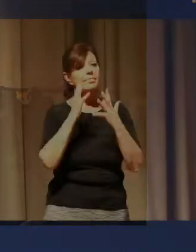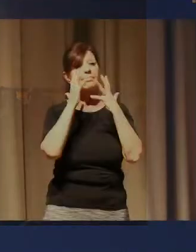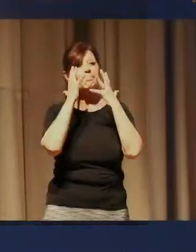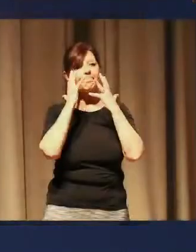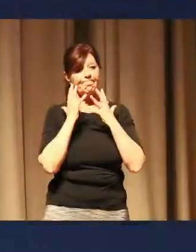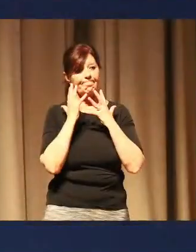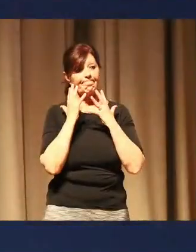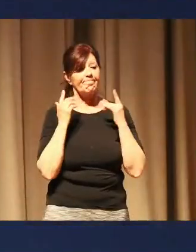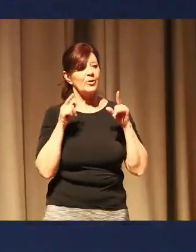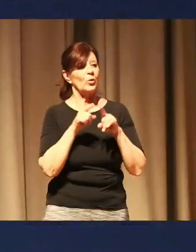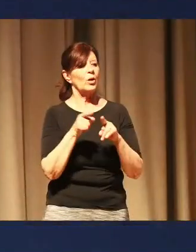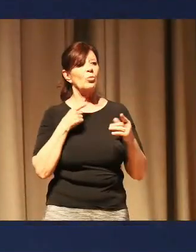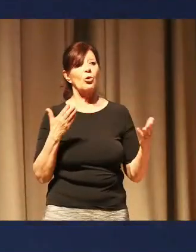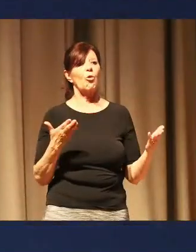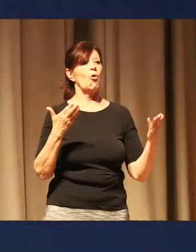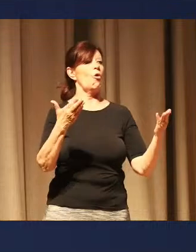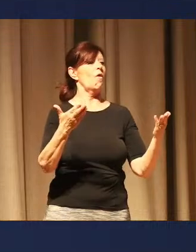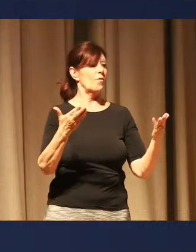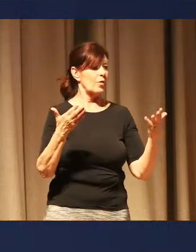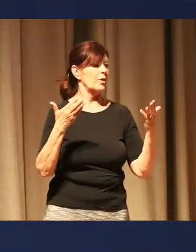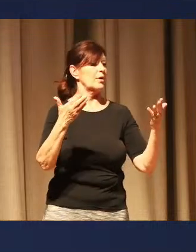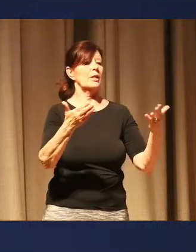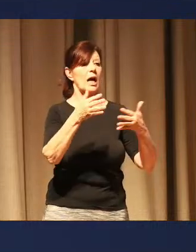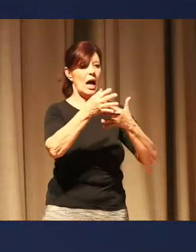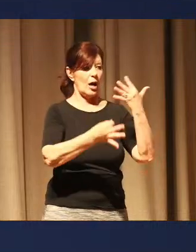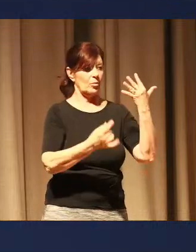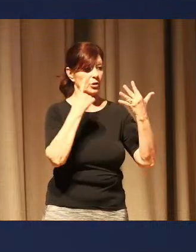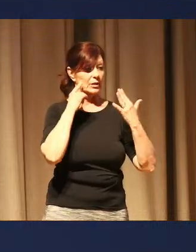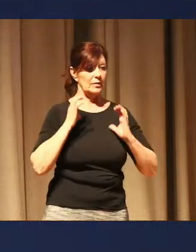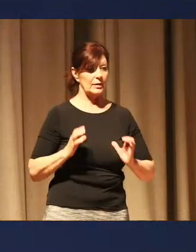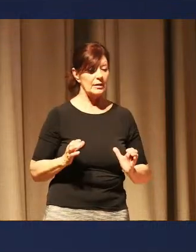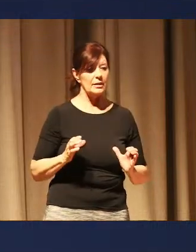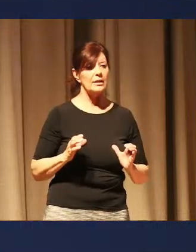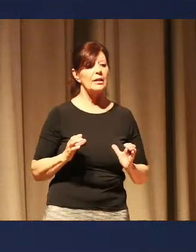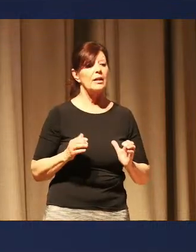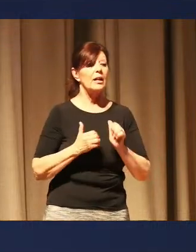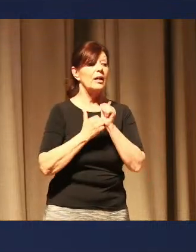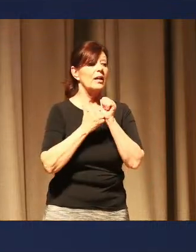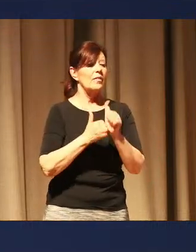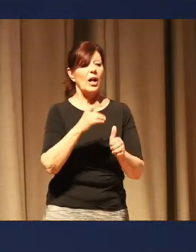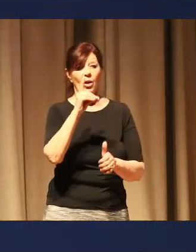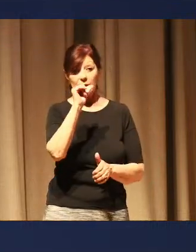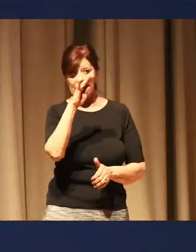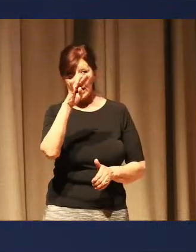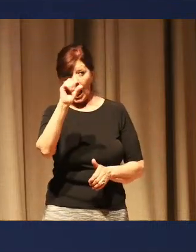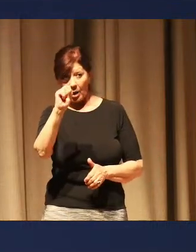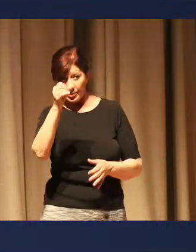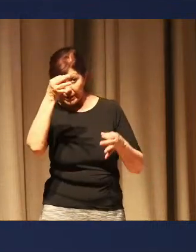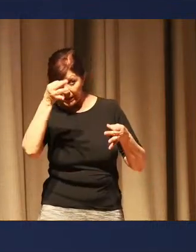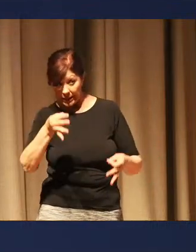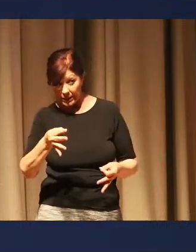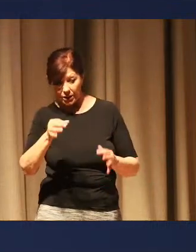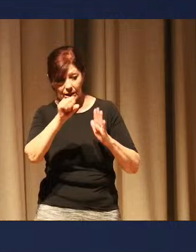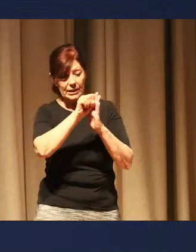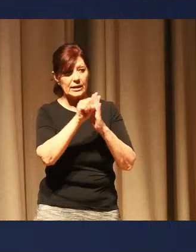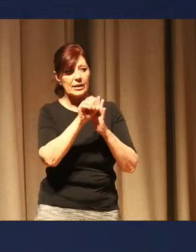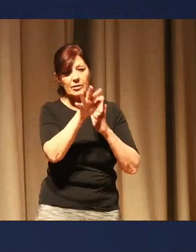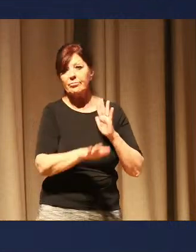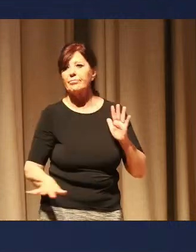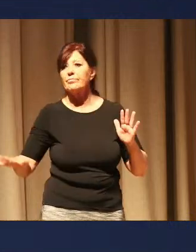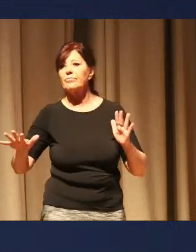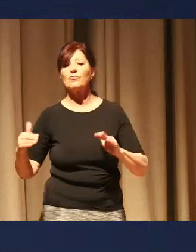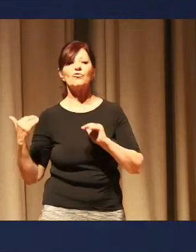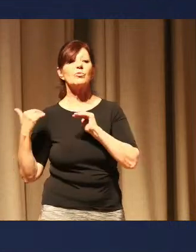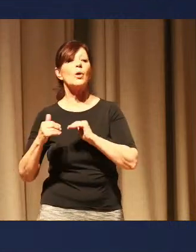Sadly, while we are offering more health care options for our citizens, following the Dobbs decision, states across the nation are restricting a